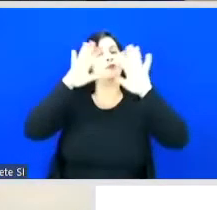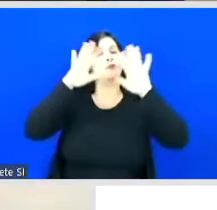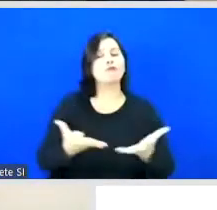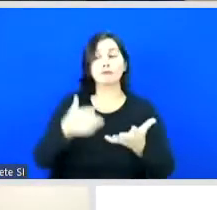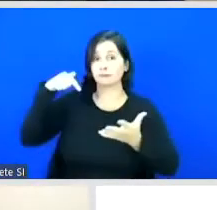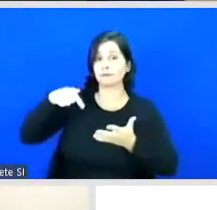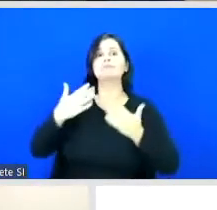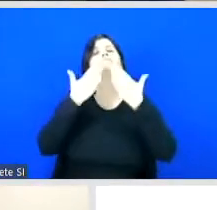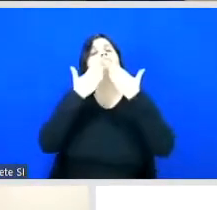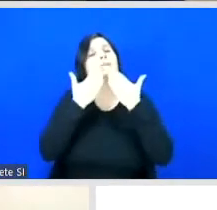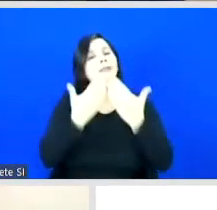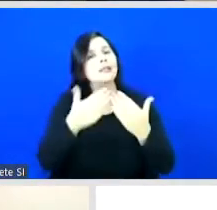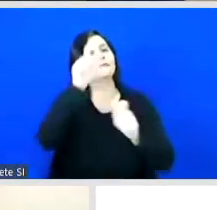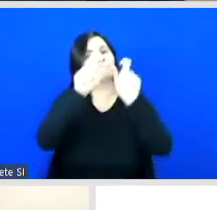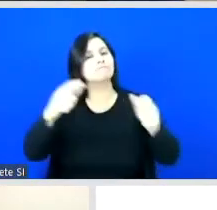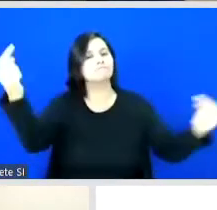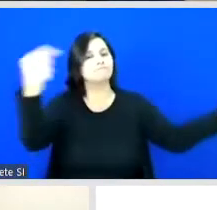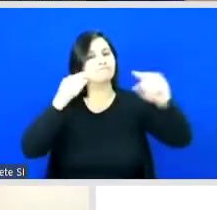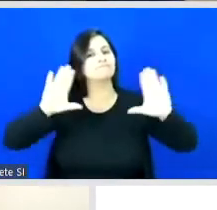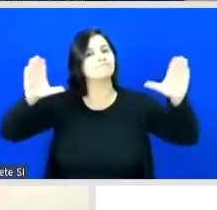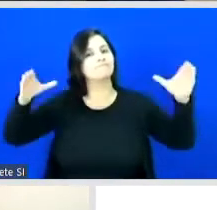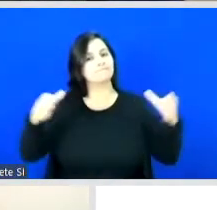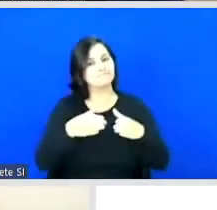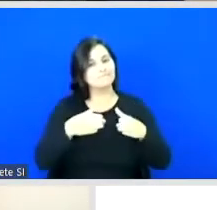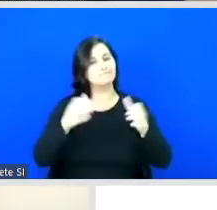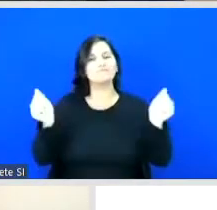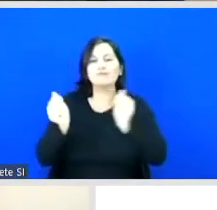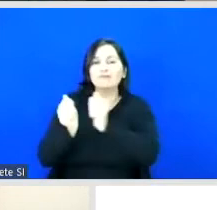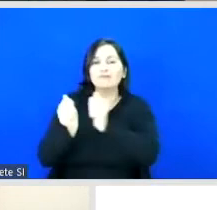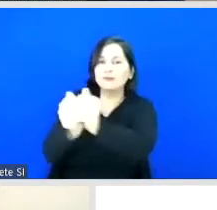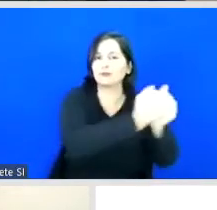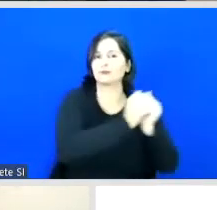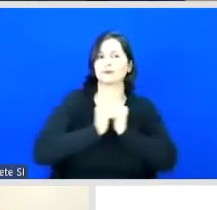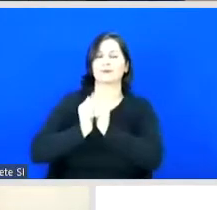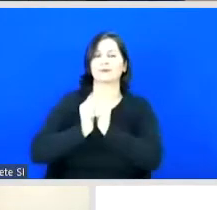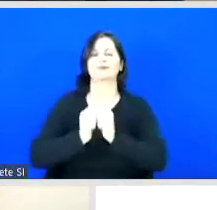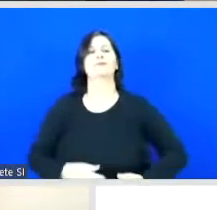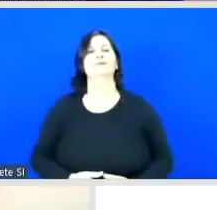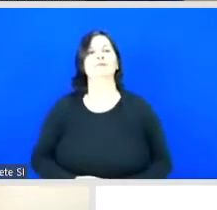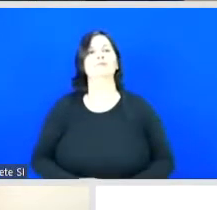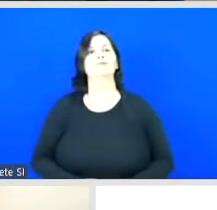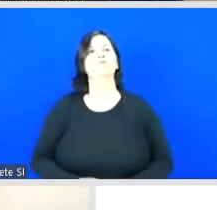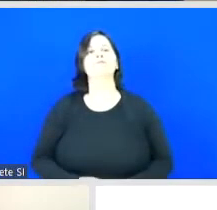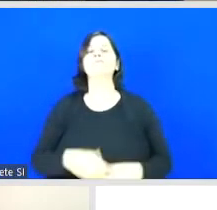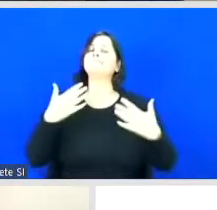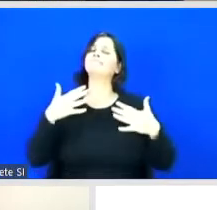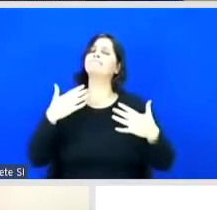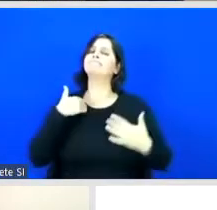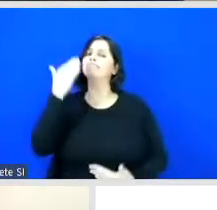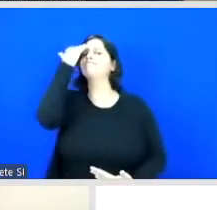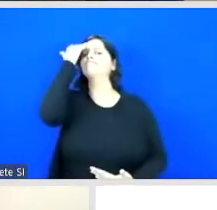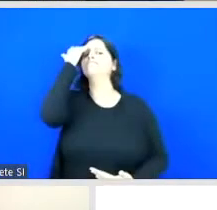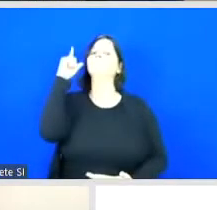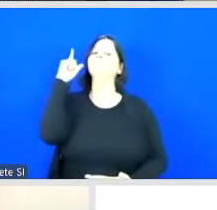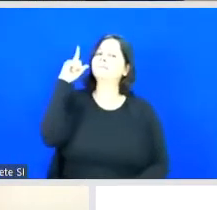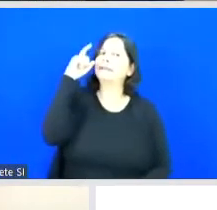such a rich discussion, and we are looking forward to hearing what you have to say. The floor is yours, please go